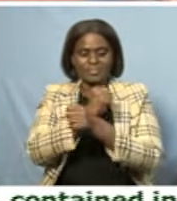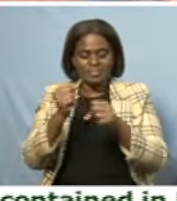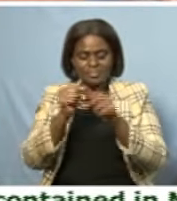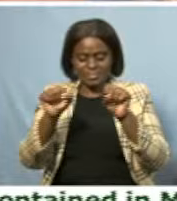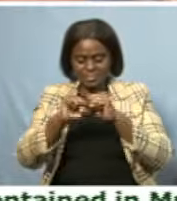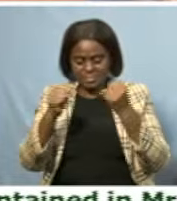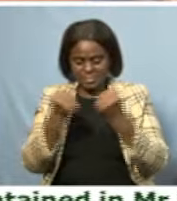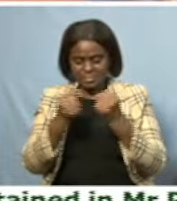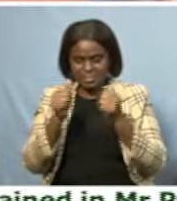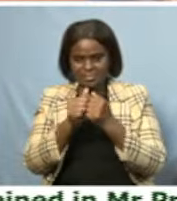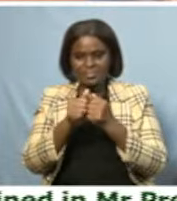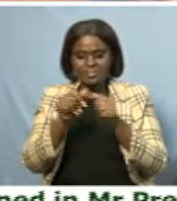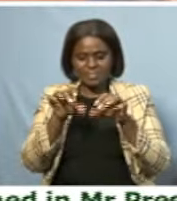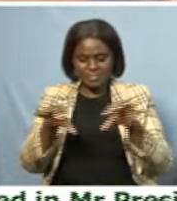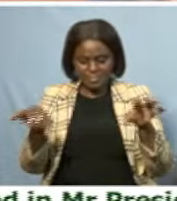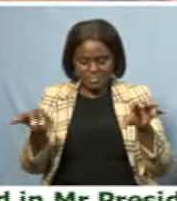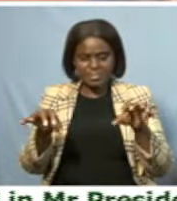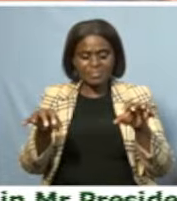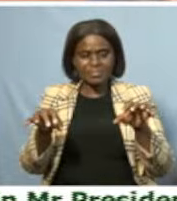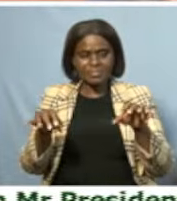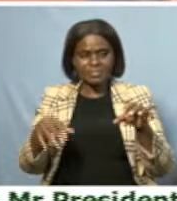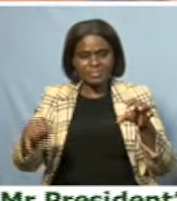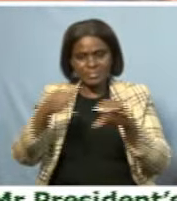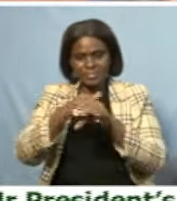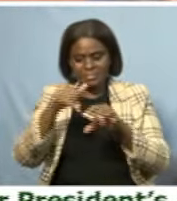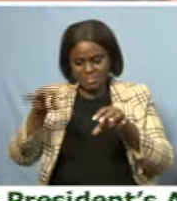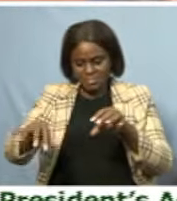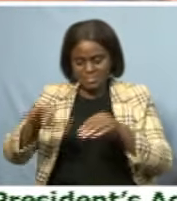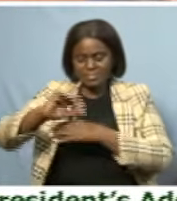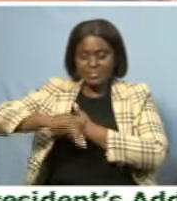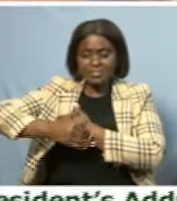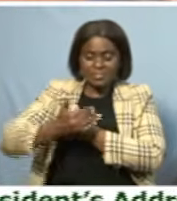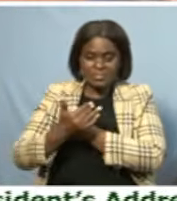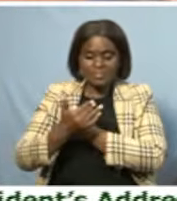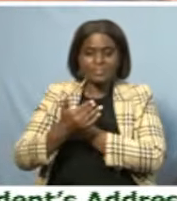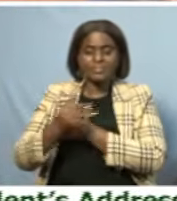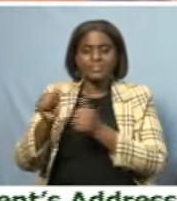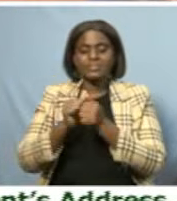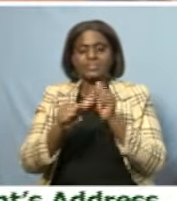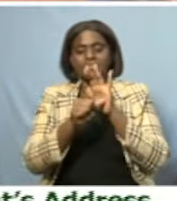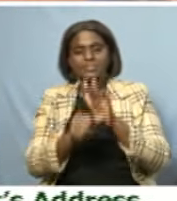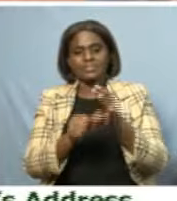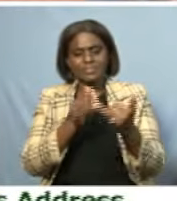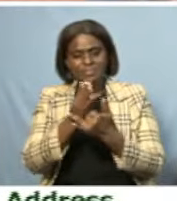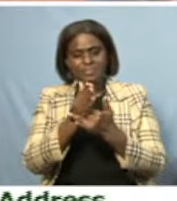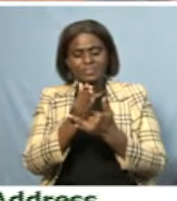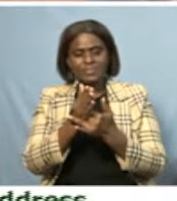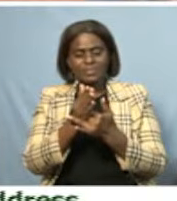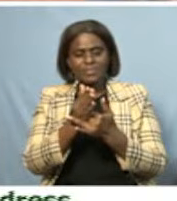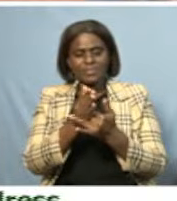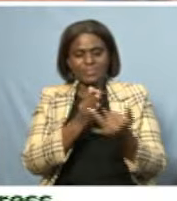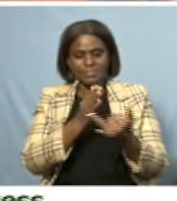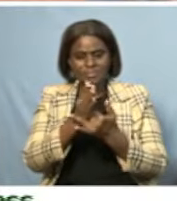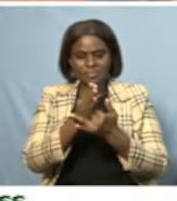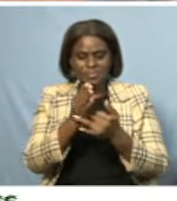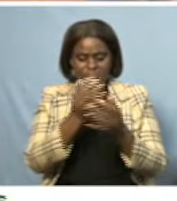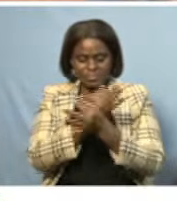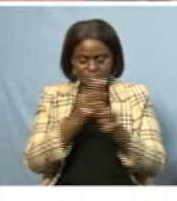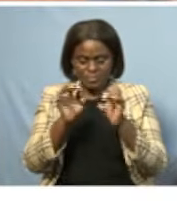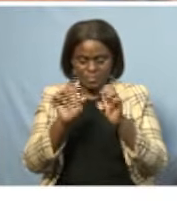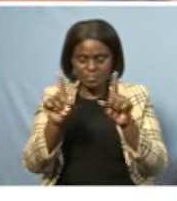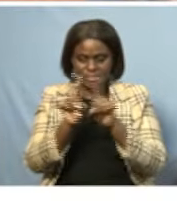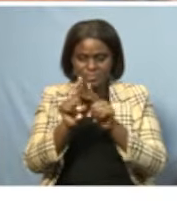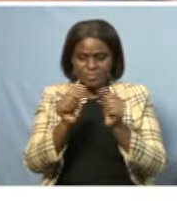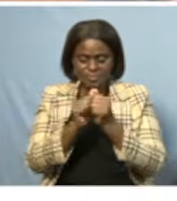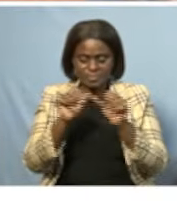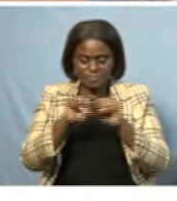vices affecting children, including child marriage and exploitation, through free education